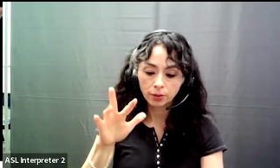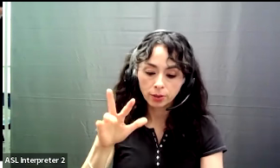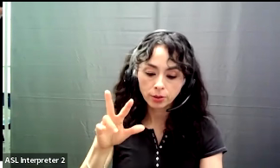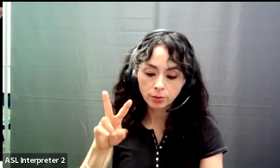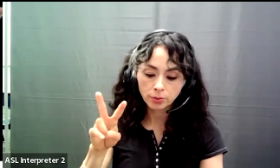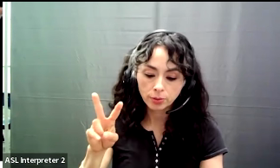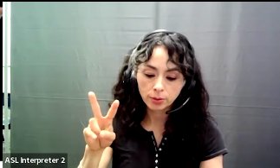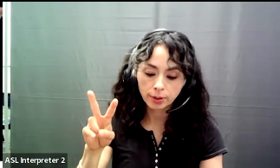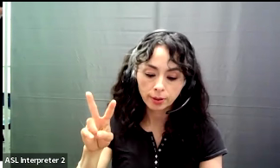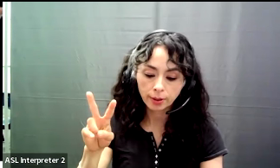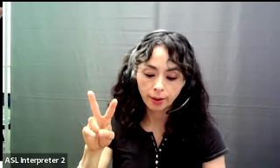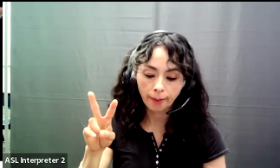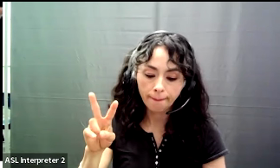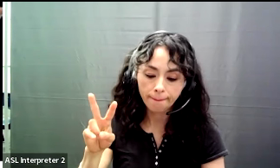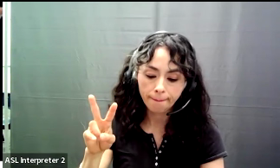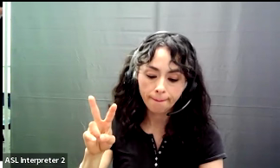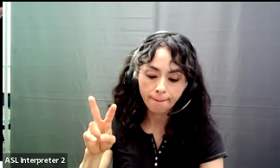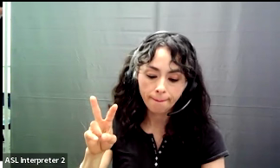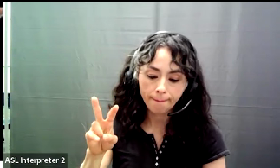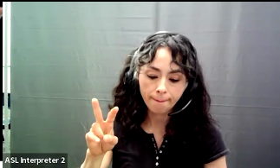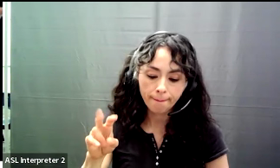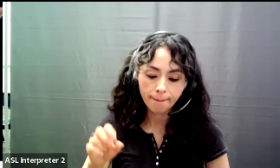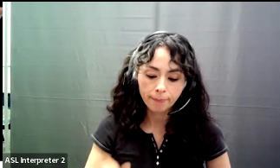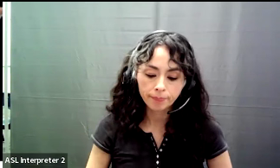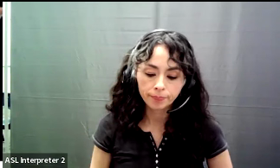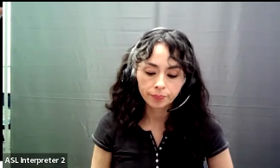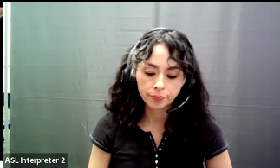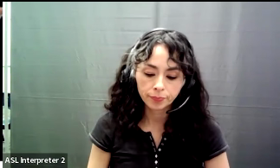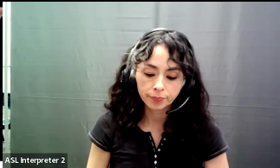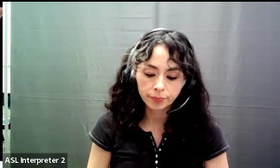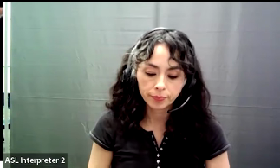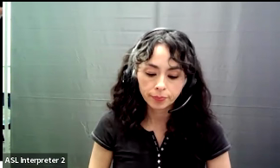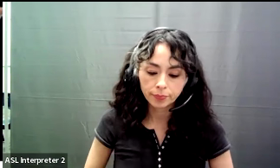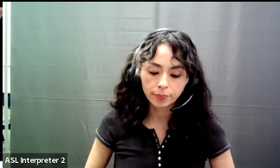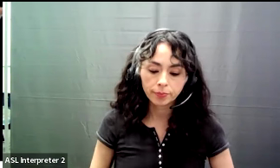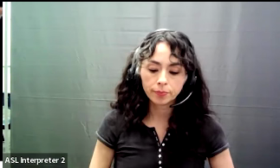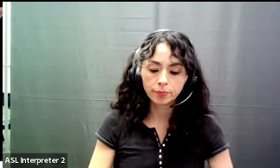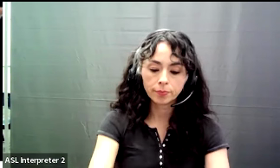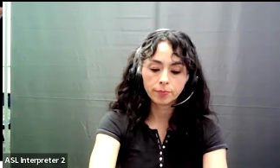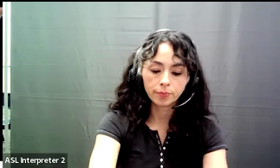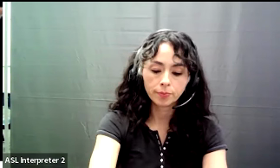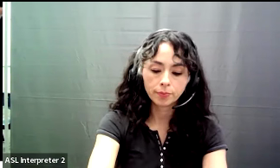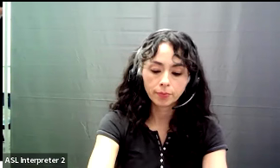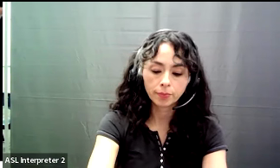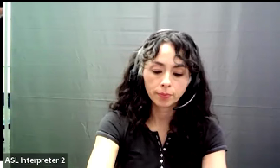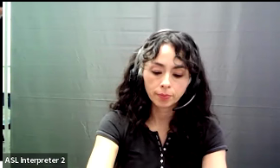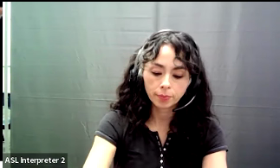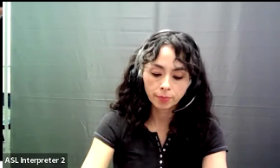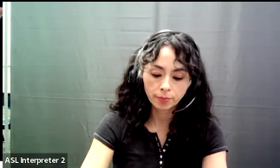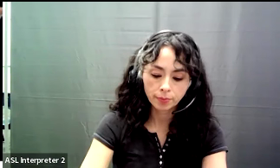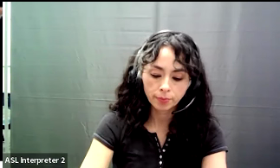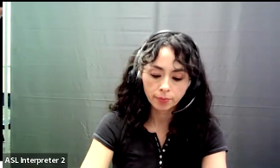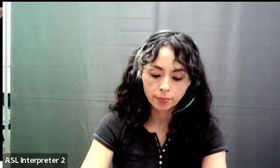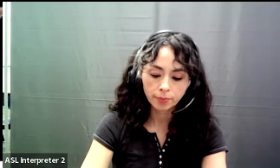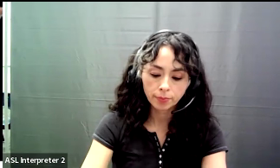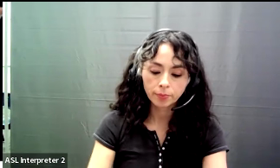example, we had the soil survey for St. Croix. Then we had in 1942